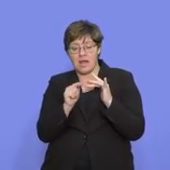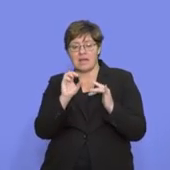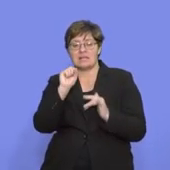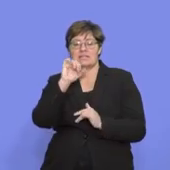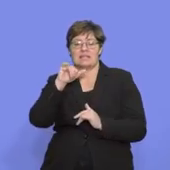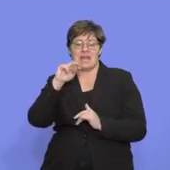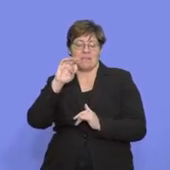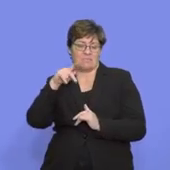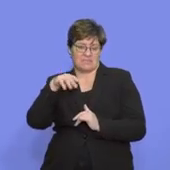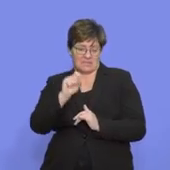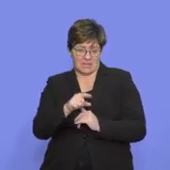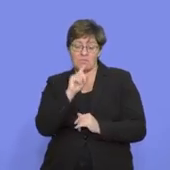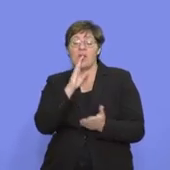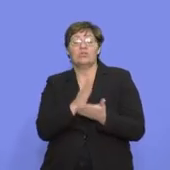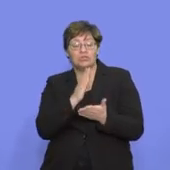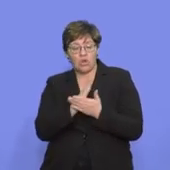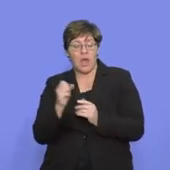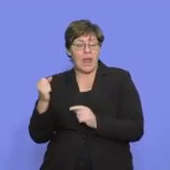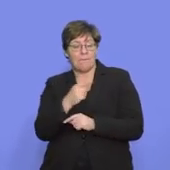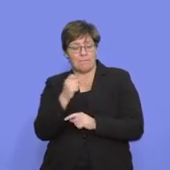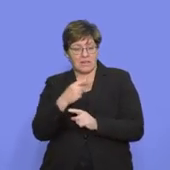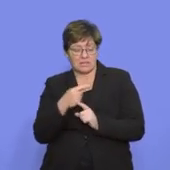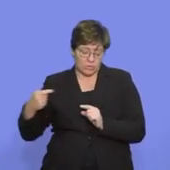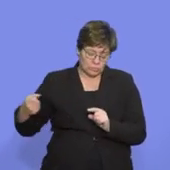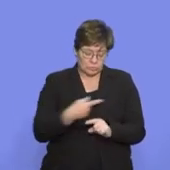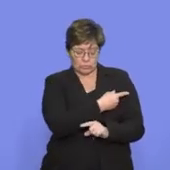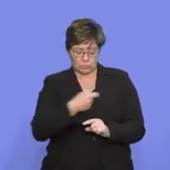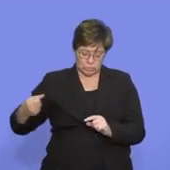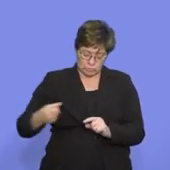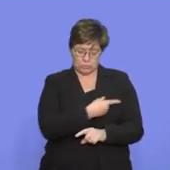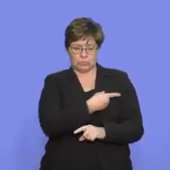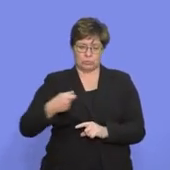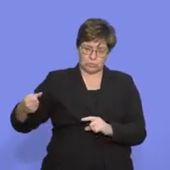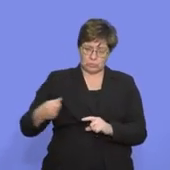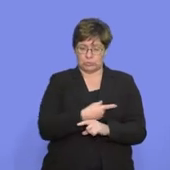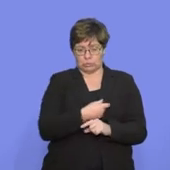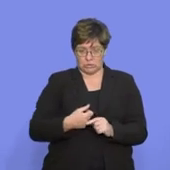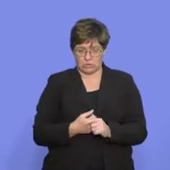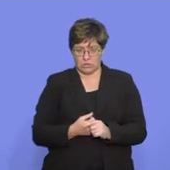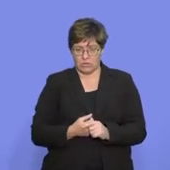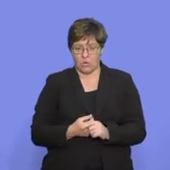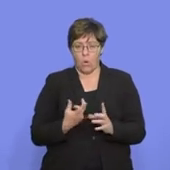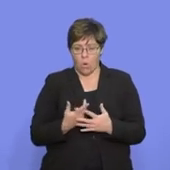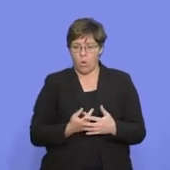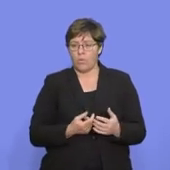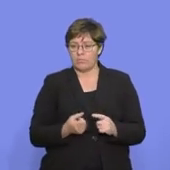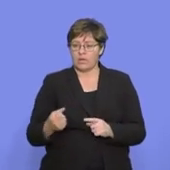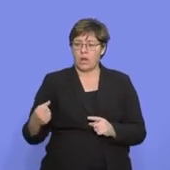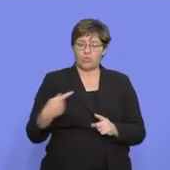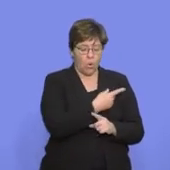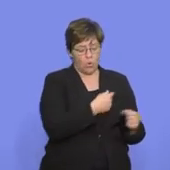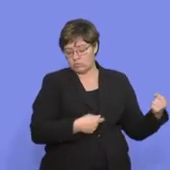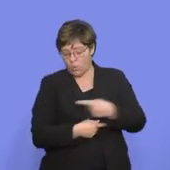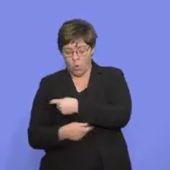will ensure that the impulse travels in one direction. So these chemicals won't go there and all